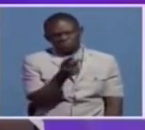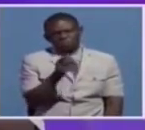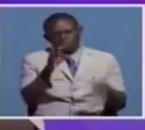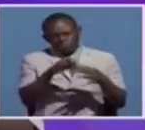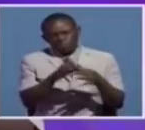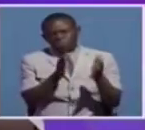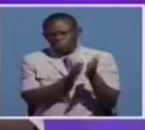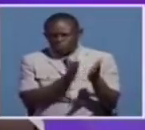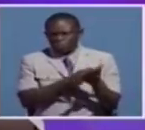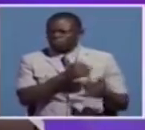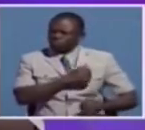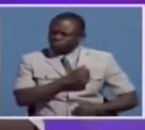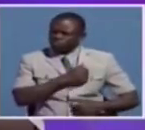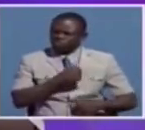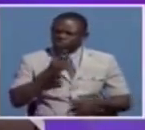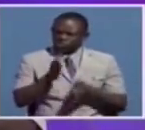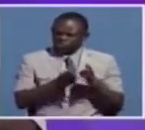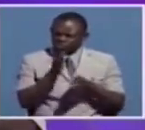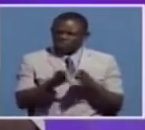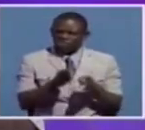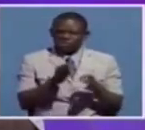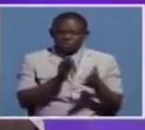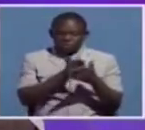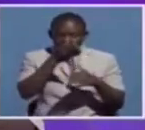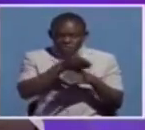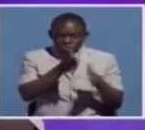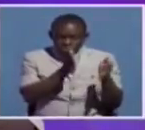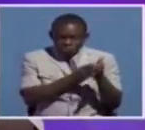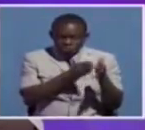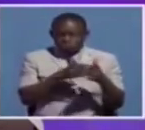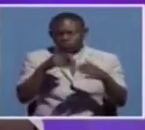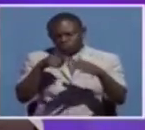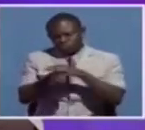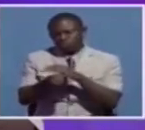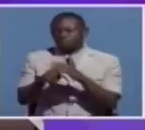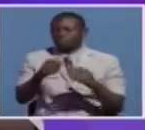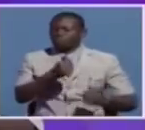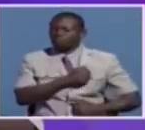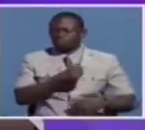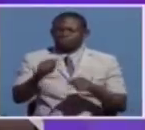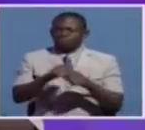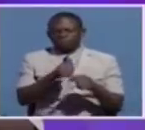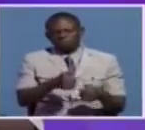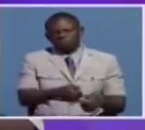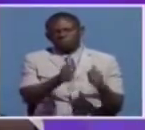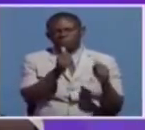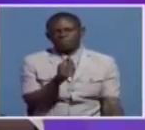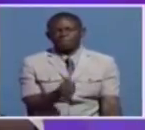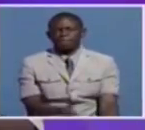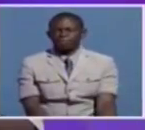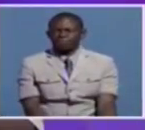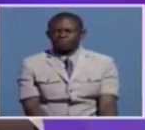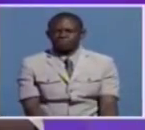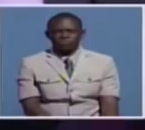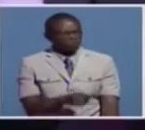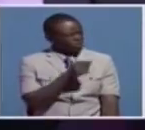entered the military. Their own, I think it was, they did that on their own. Did you also think